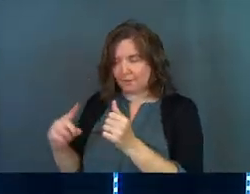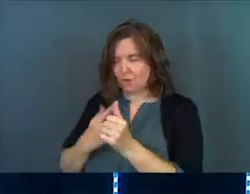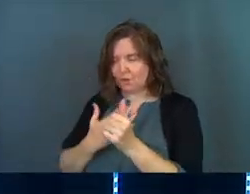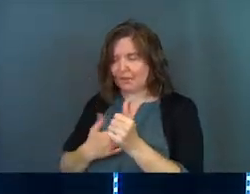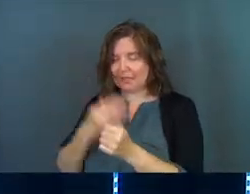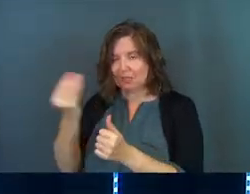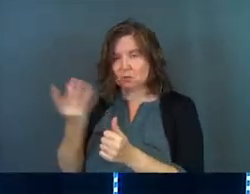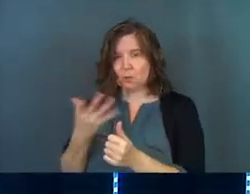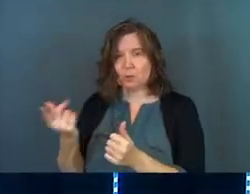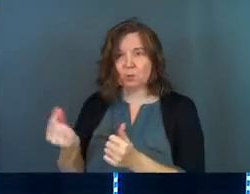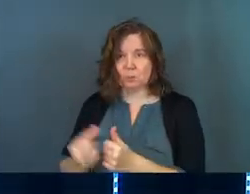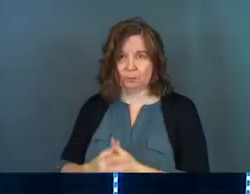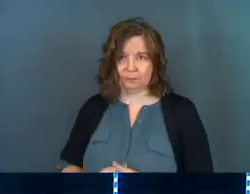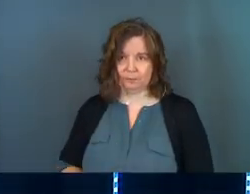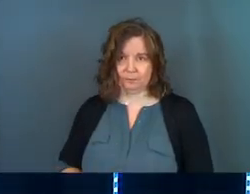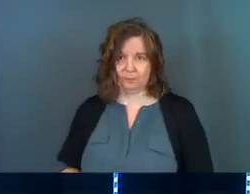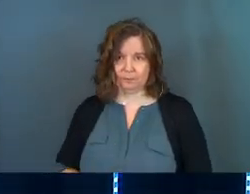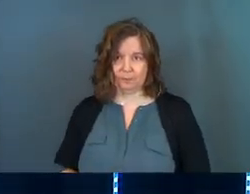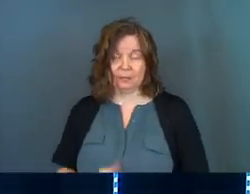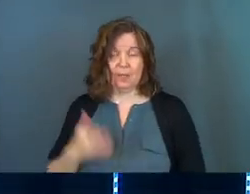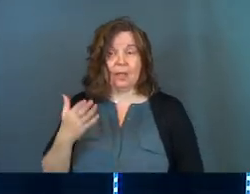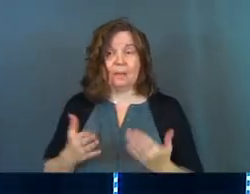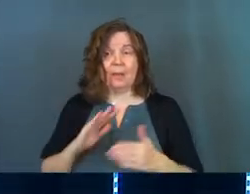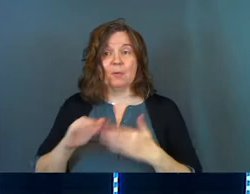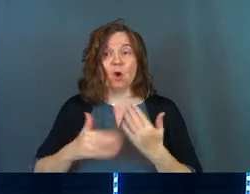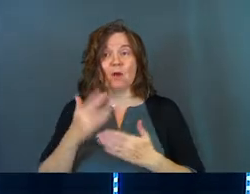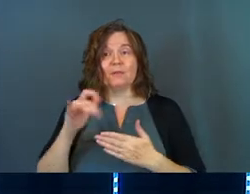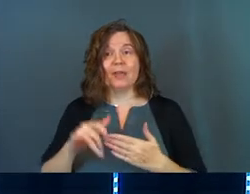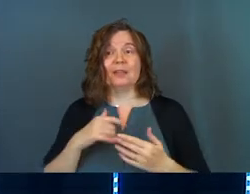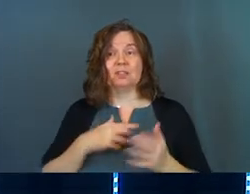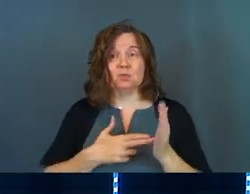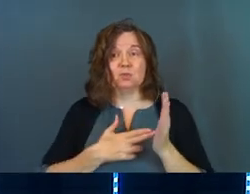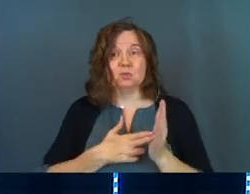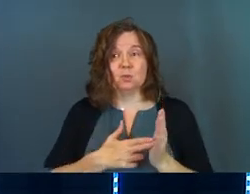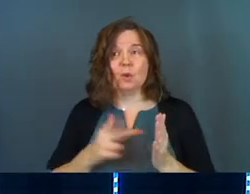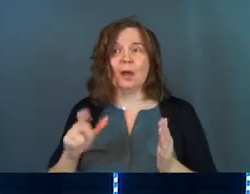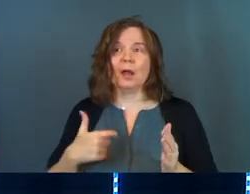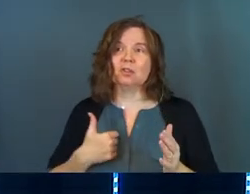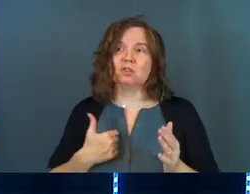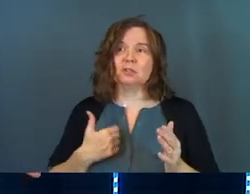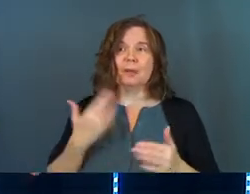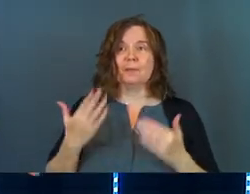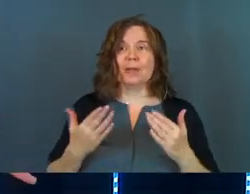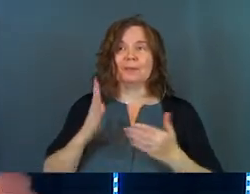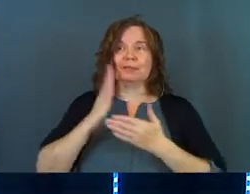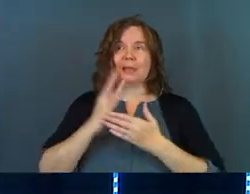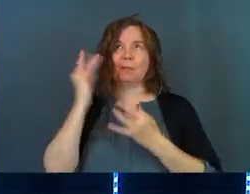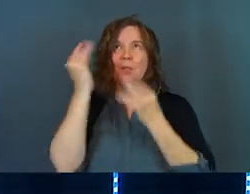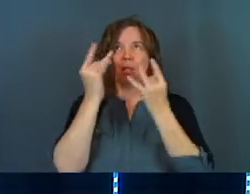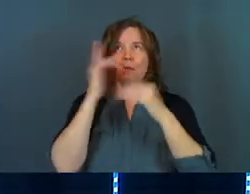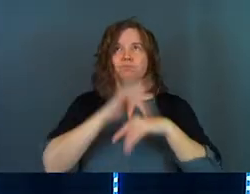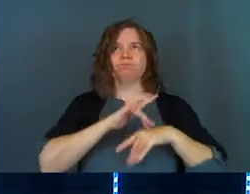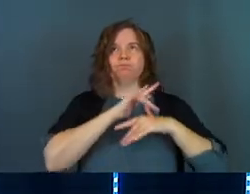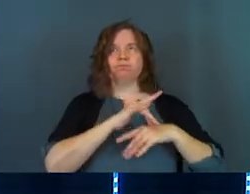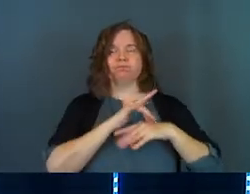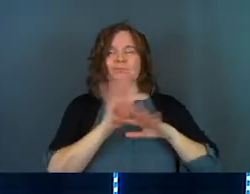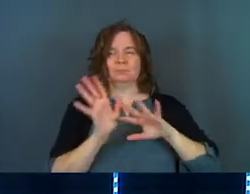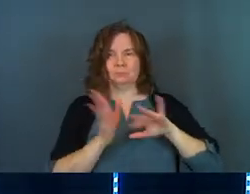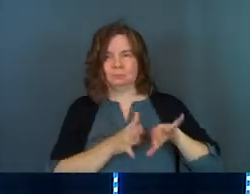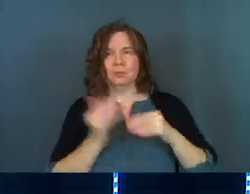first thing that he told me to do. Like, maybe all of that is true, and I should just maybe stop thinking about it so